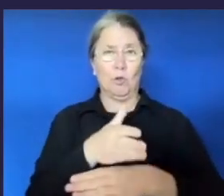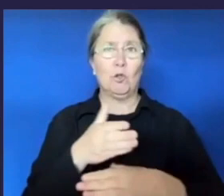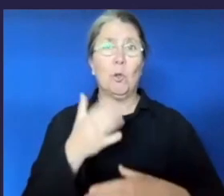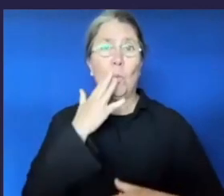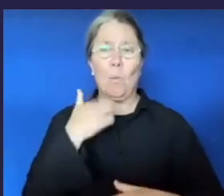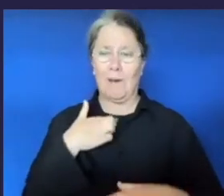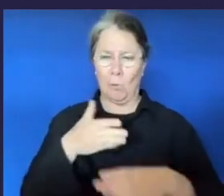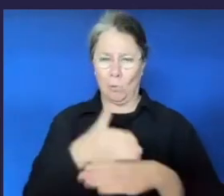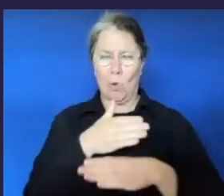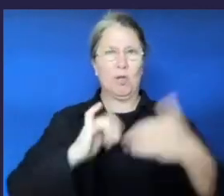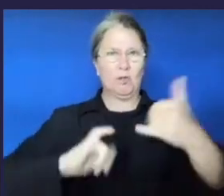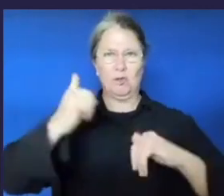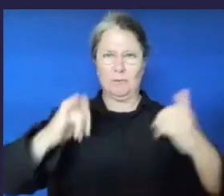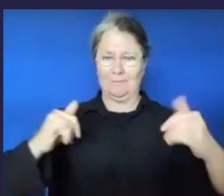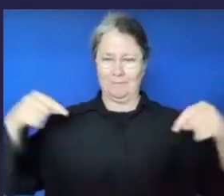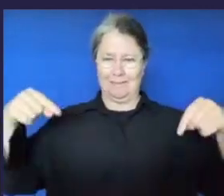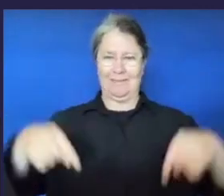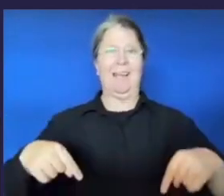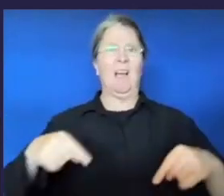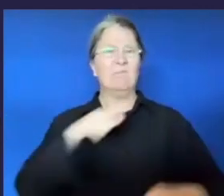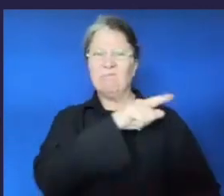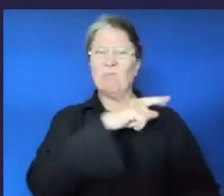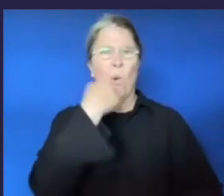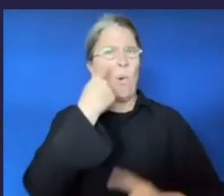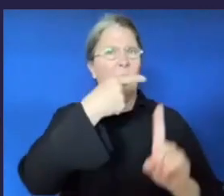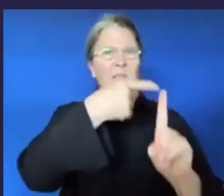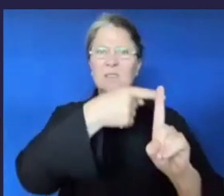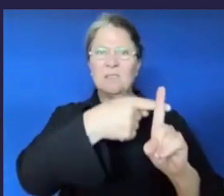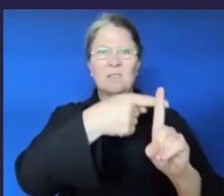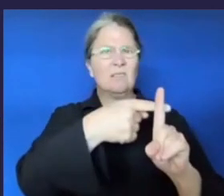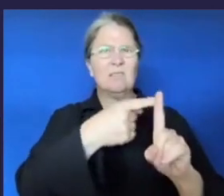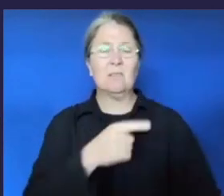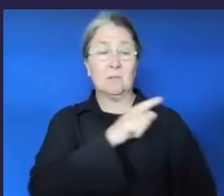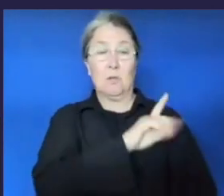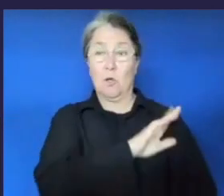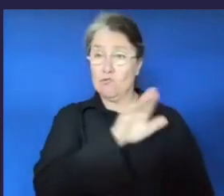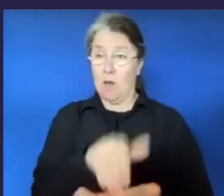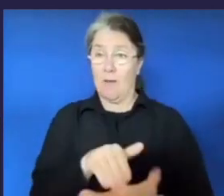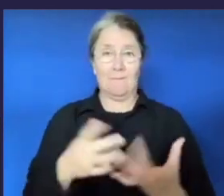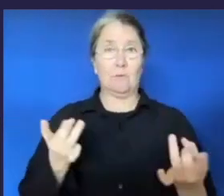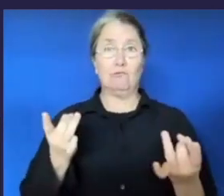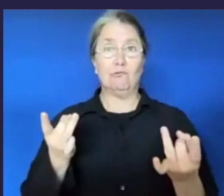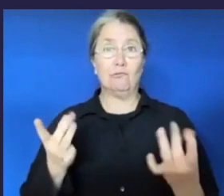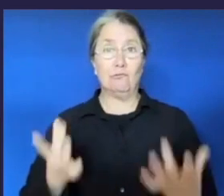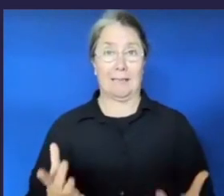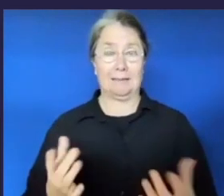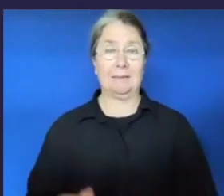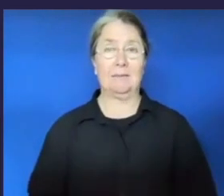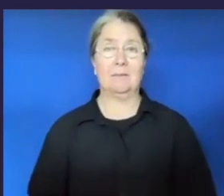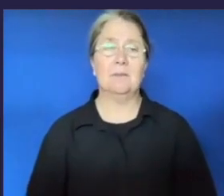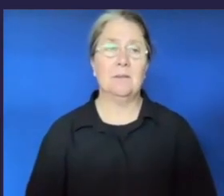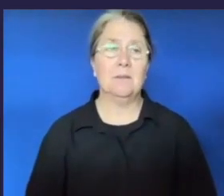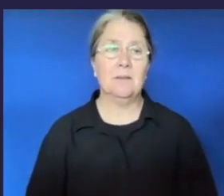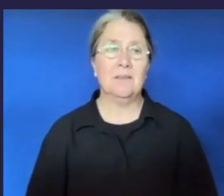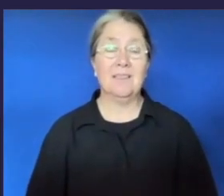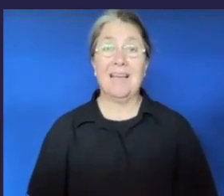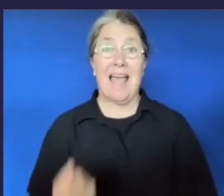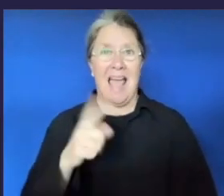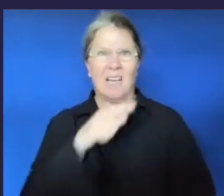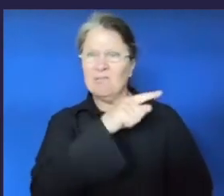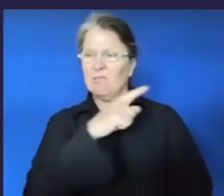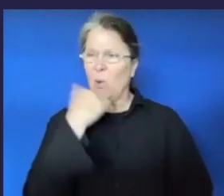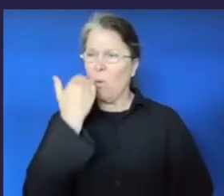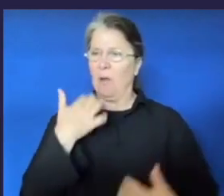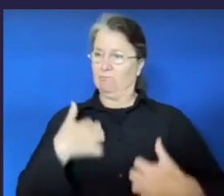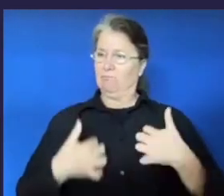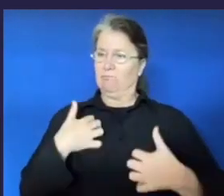at Chapel is it's always positive. She comes in ready. Rach attends her locker. And excited to